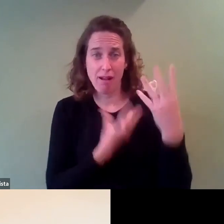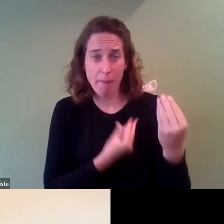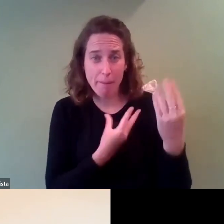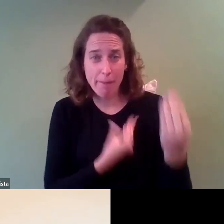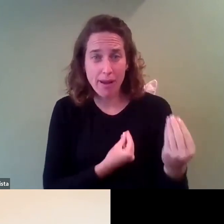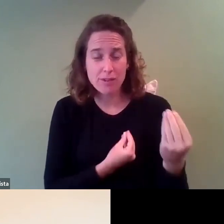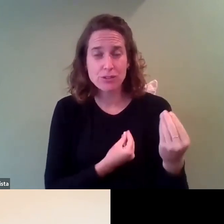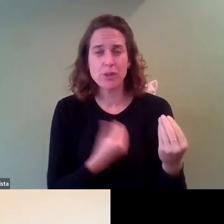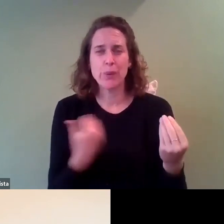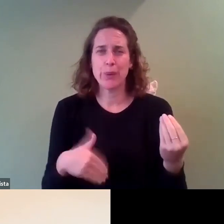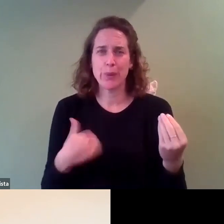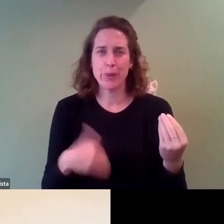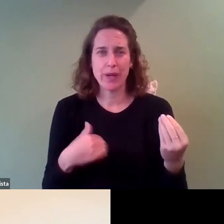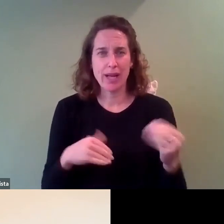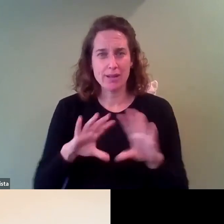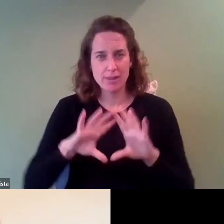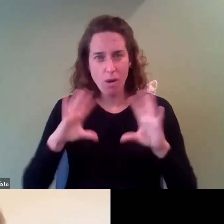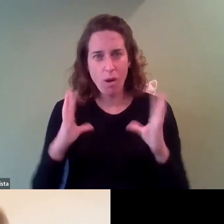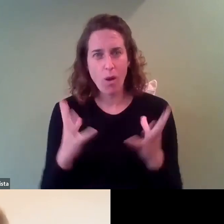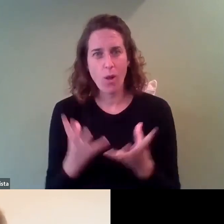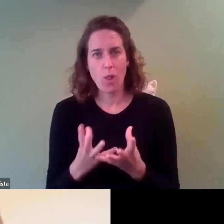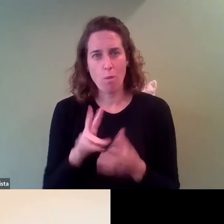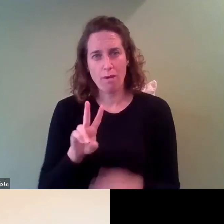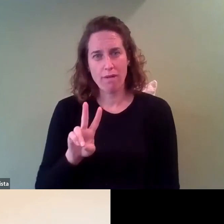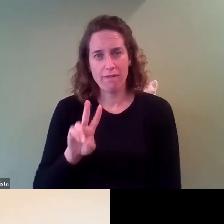global village, as Marshall McLuhan predicted.